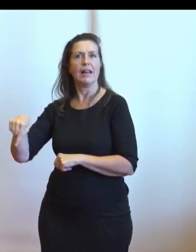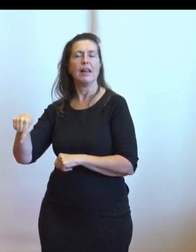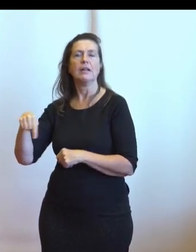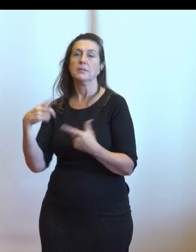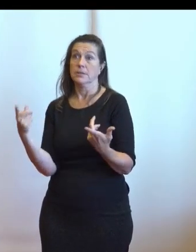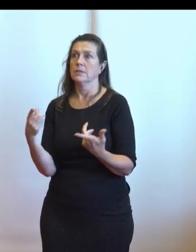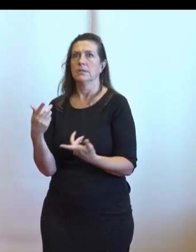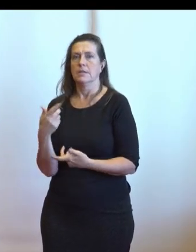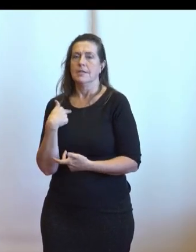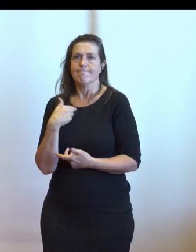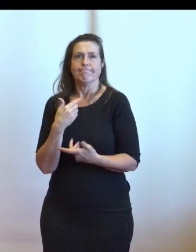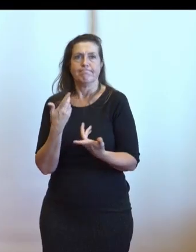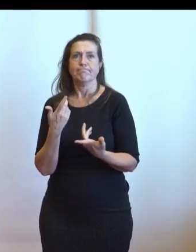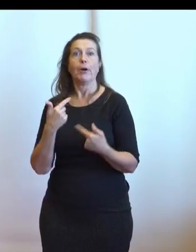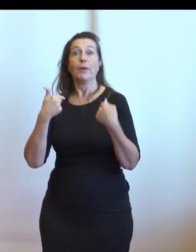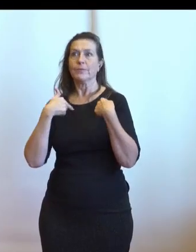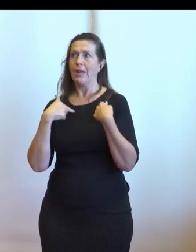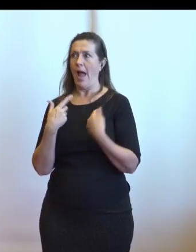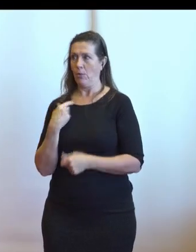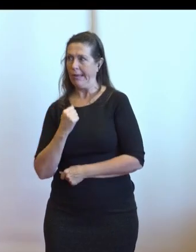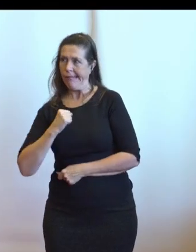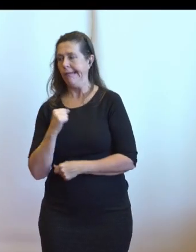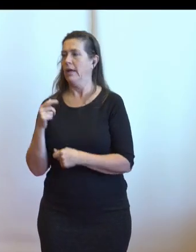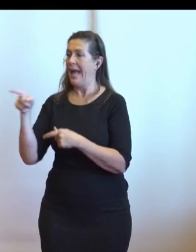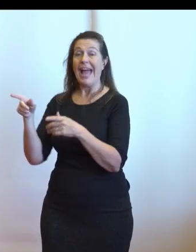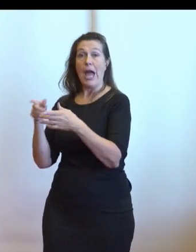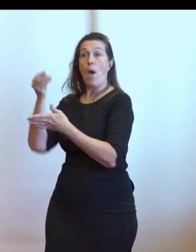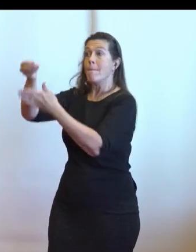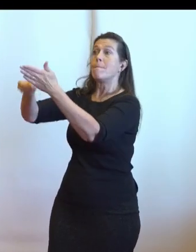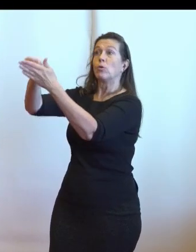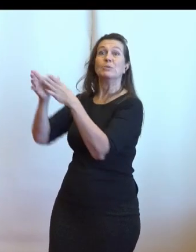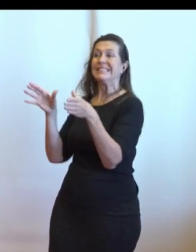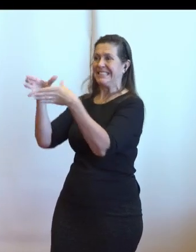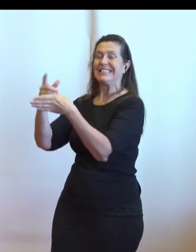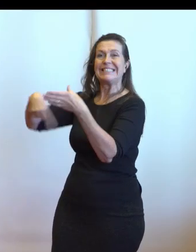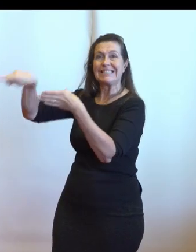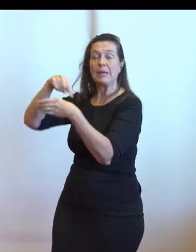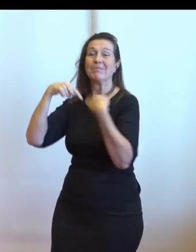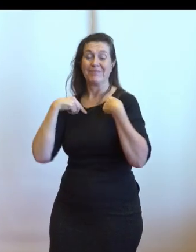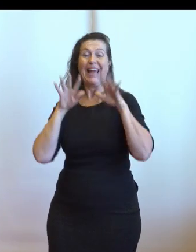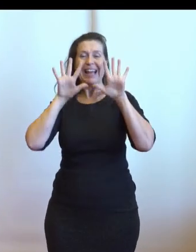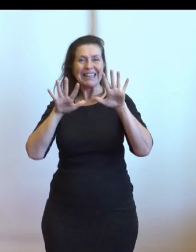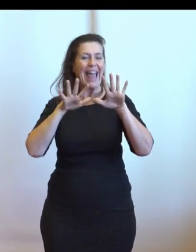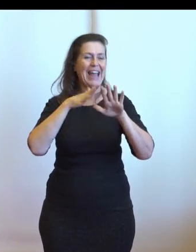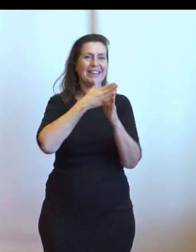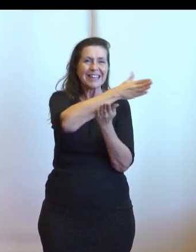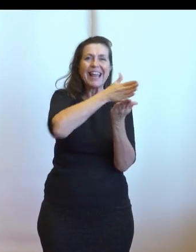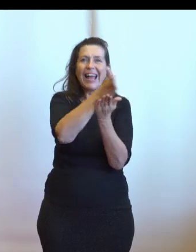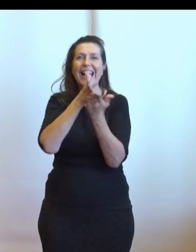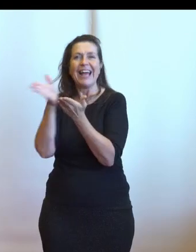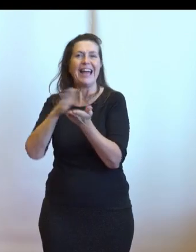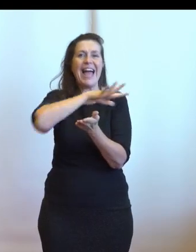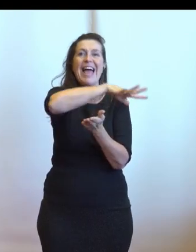really like be quite nice and friendly to our procurement teams, because this seems to be a real area. I think of all our 10 areas within our charter, this is the one